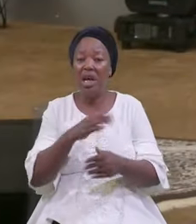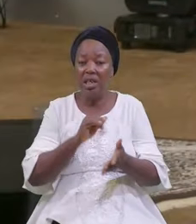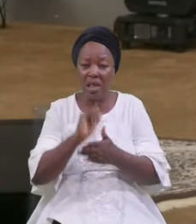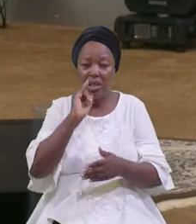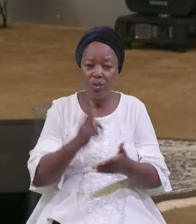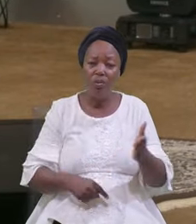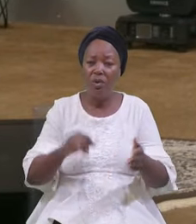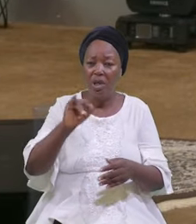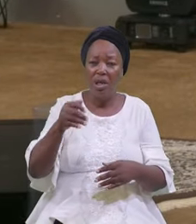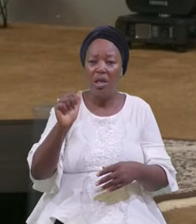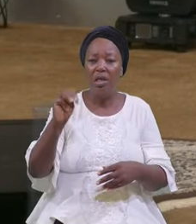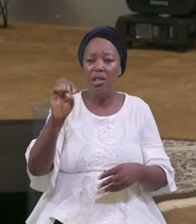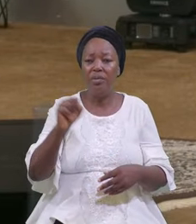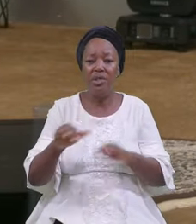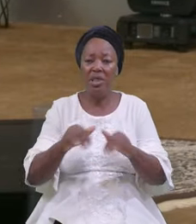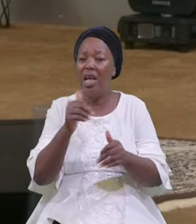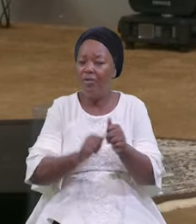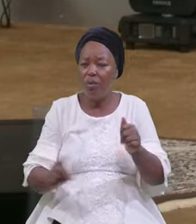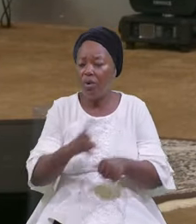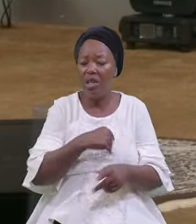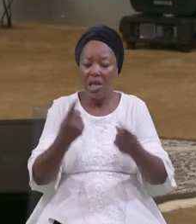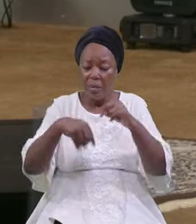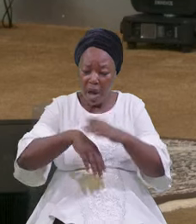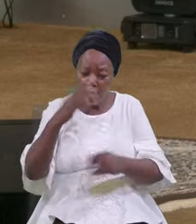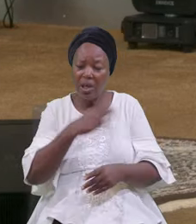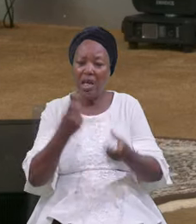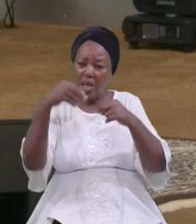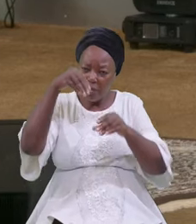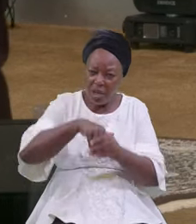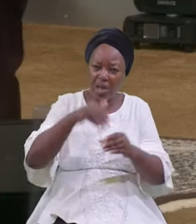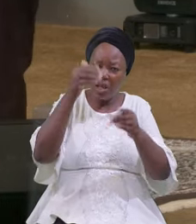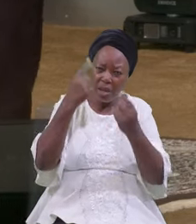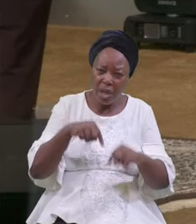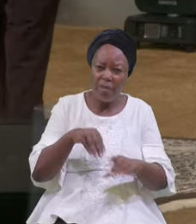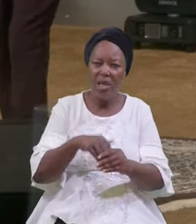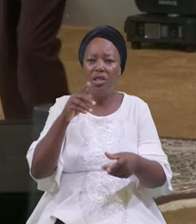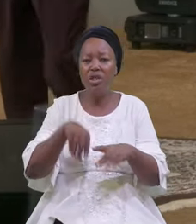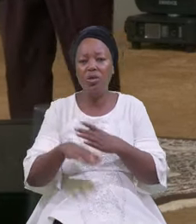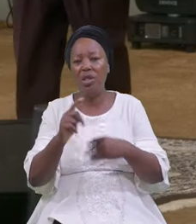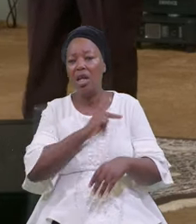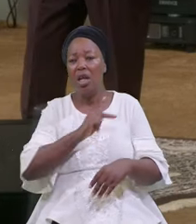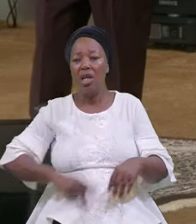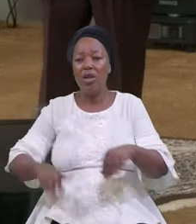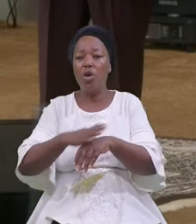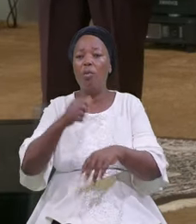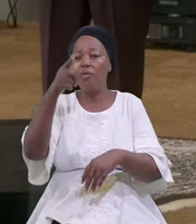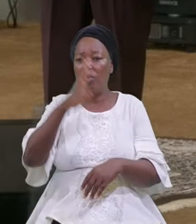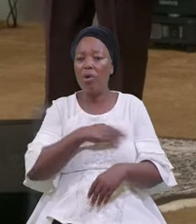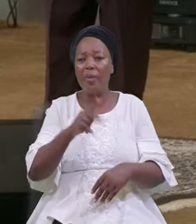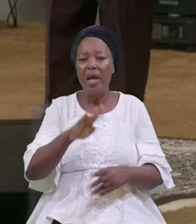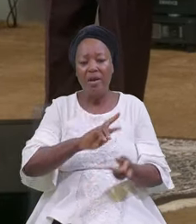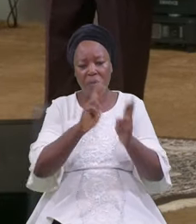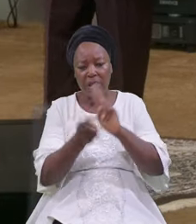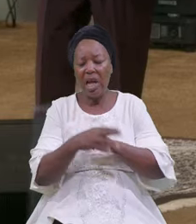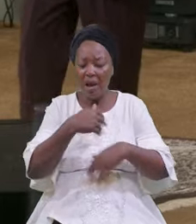They came out, and they came in. They came into the kingdom of God by repentance and